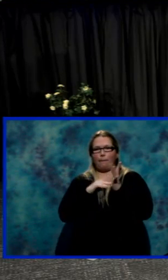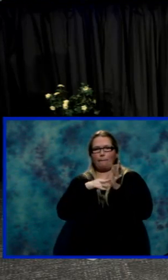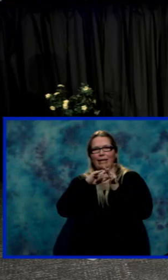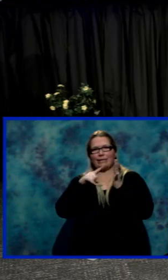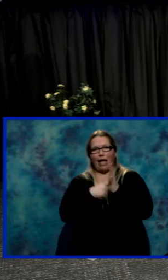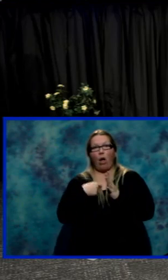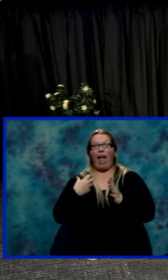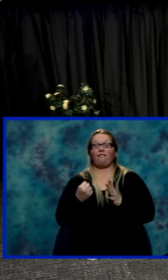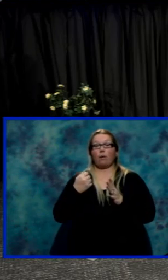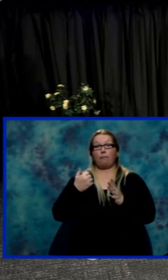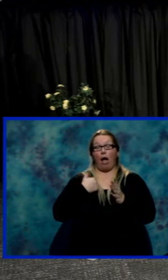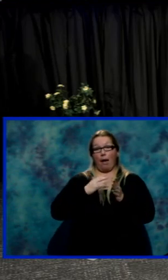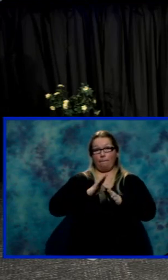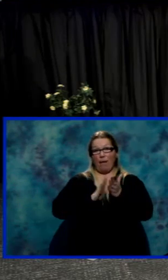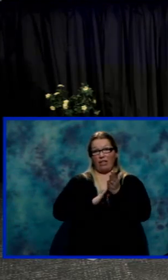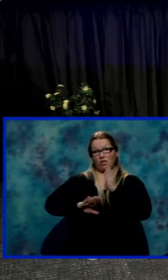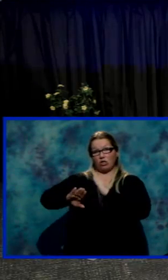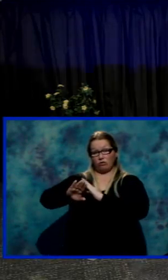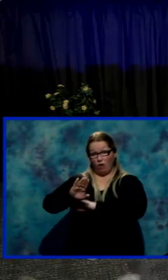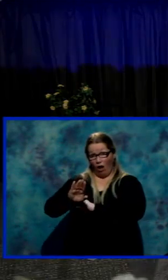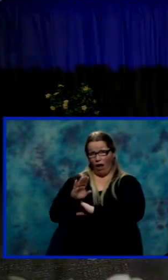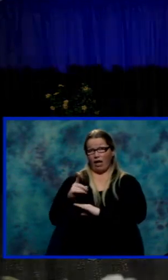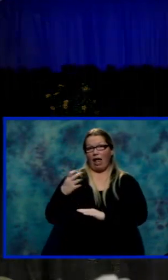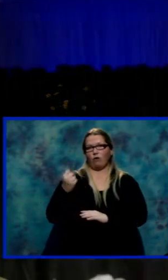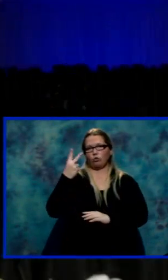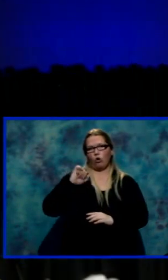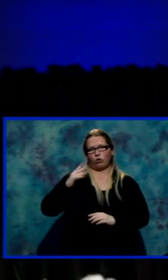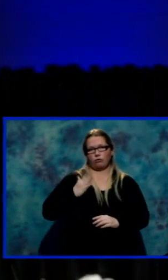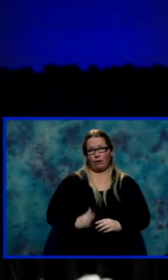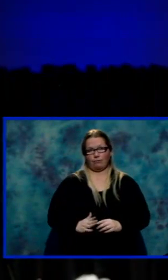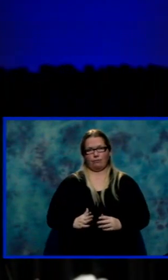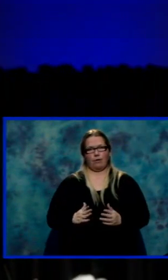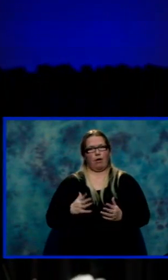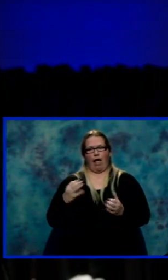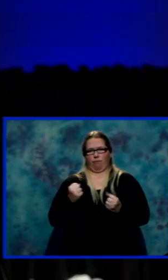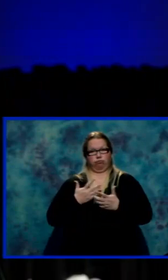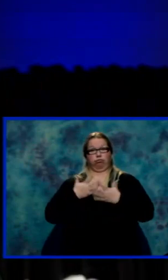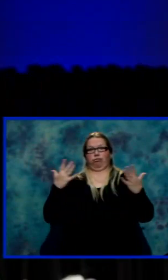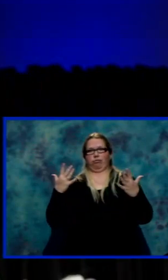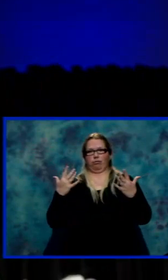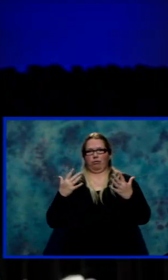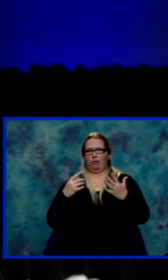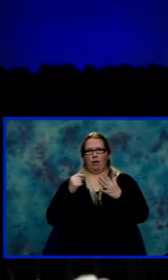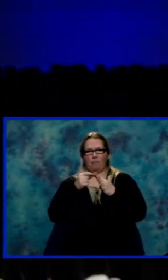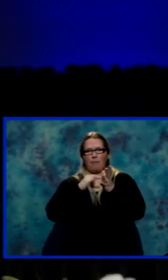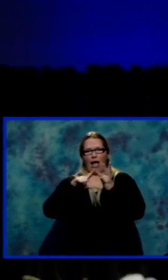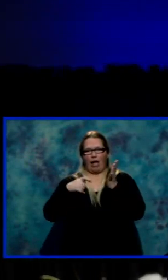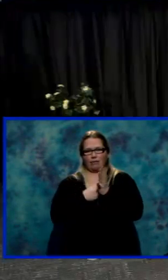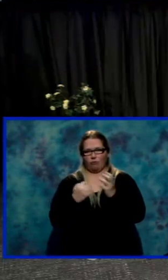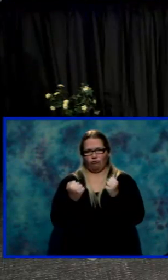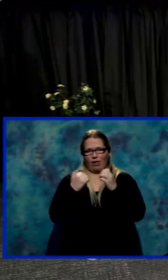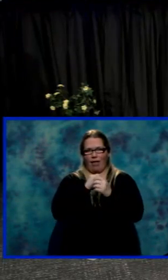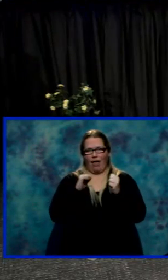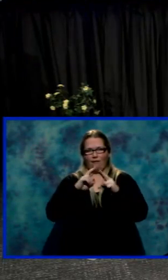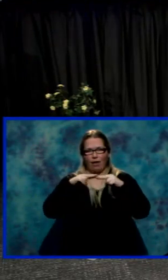got two who are ministers as well. So quite a shocking history of Levitical pastoral strength.